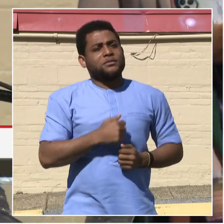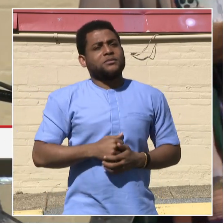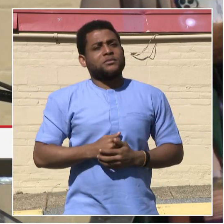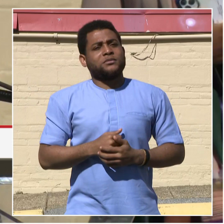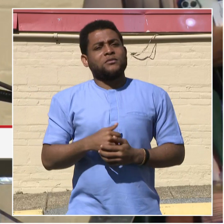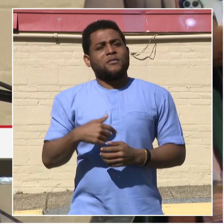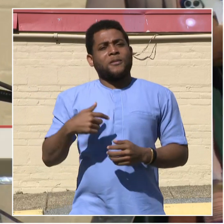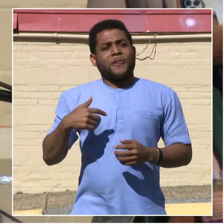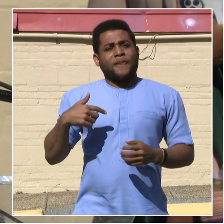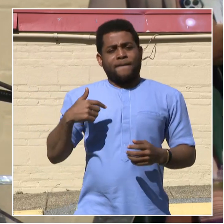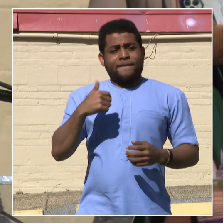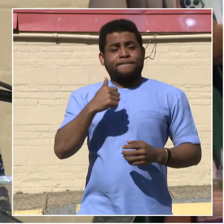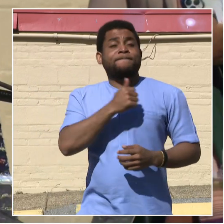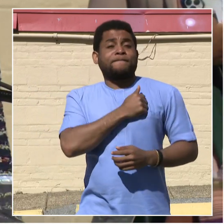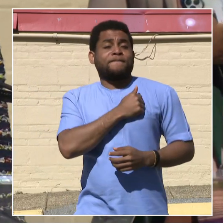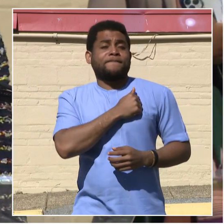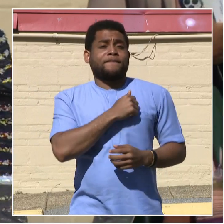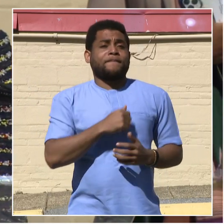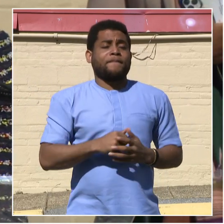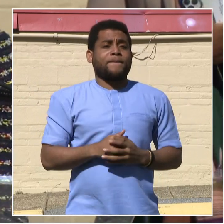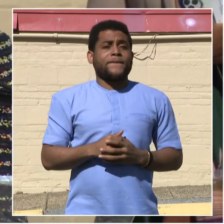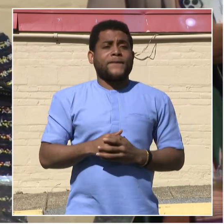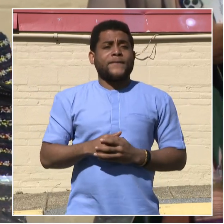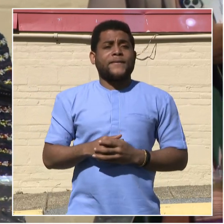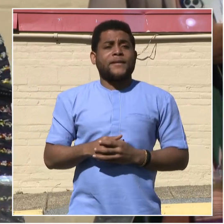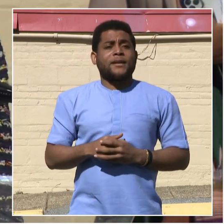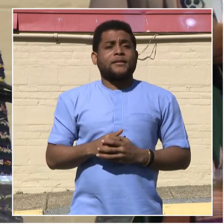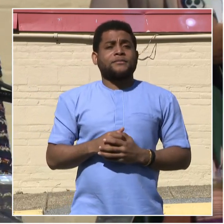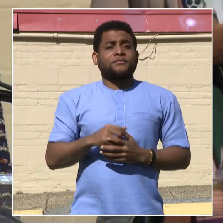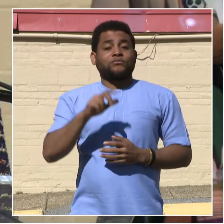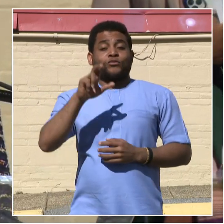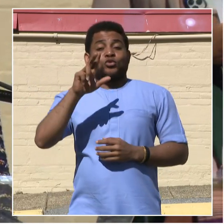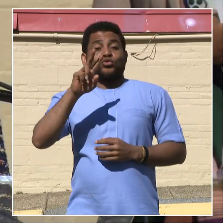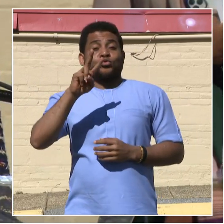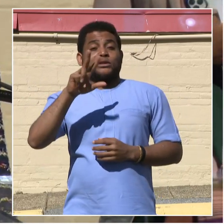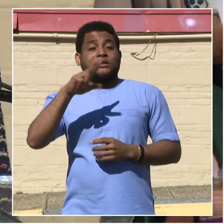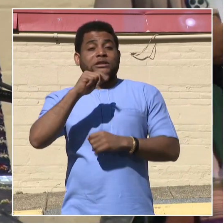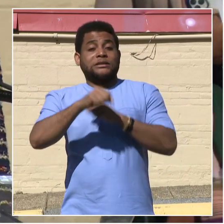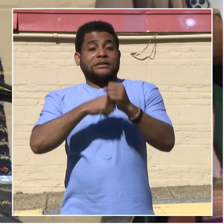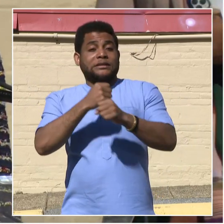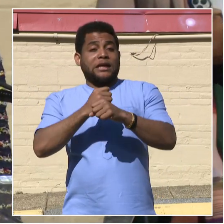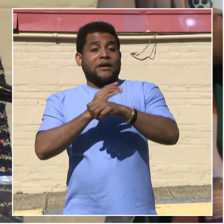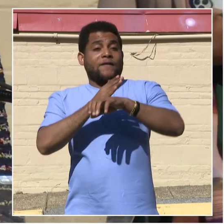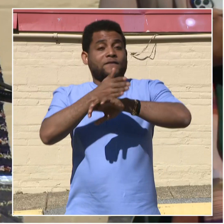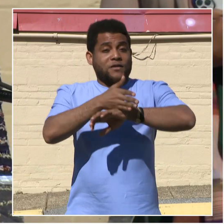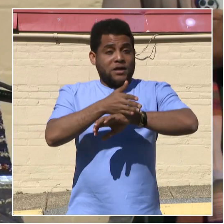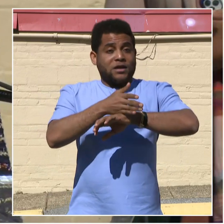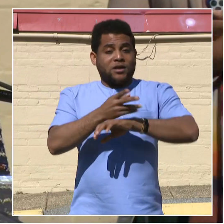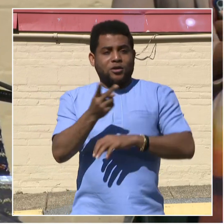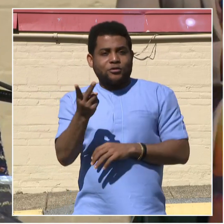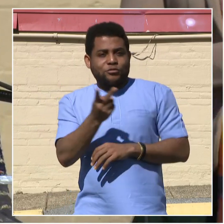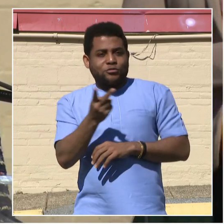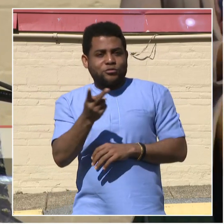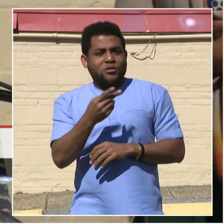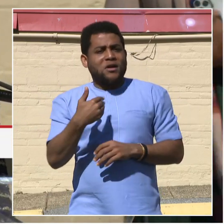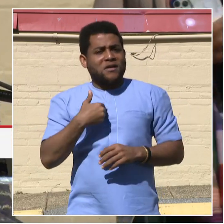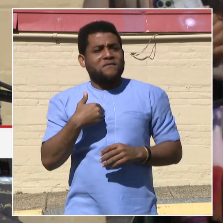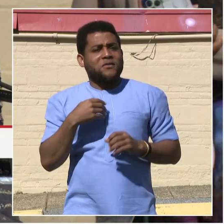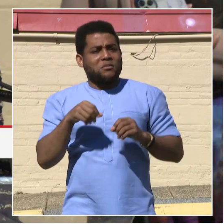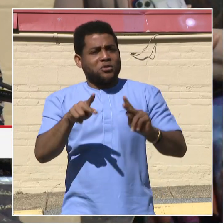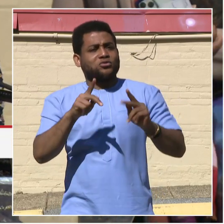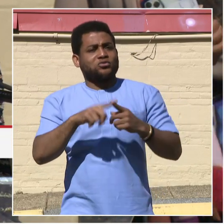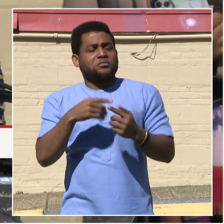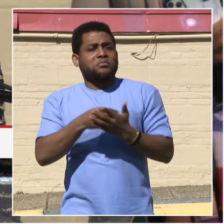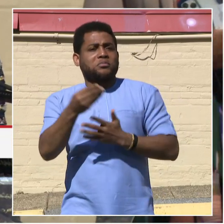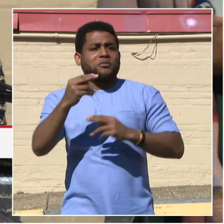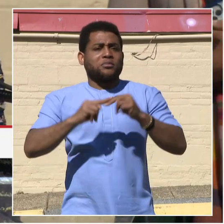23 years after starting their business, William and Winifred had the opportunity to purchase the